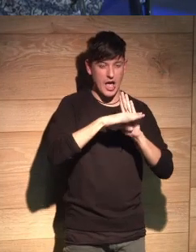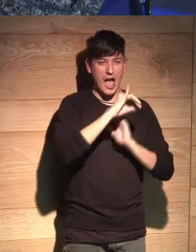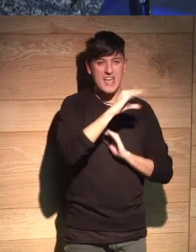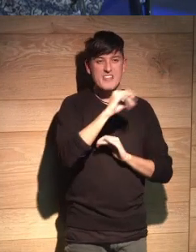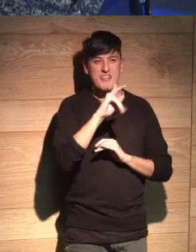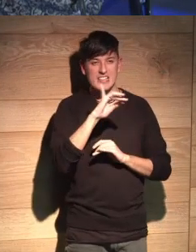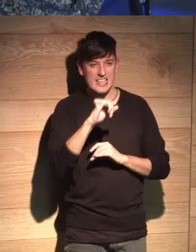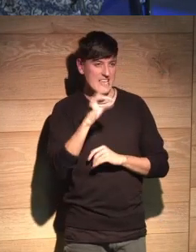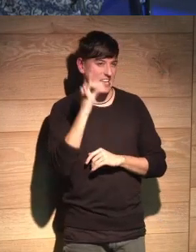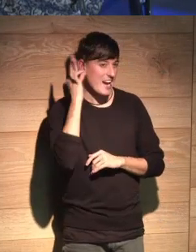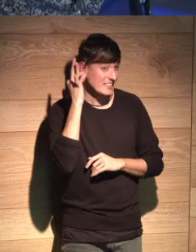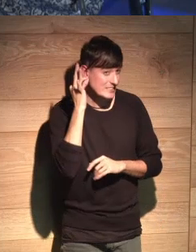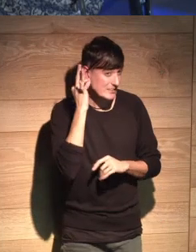programs